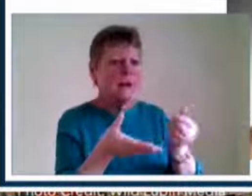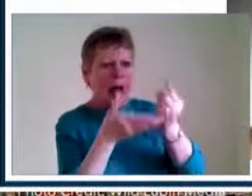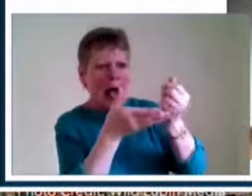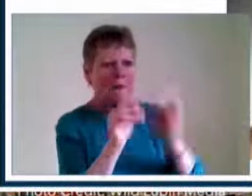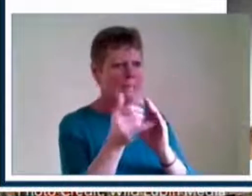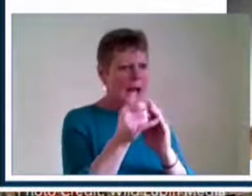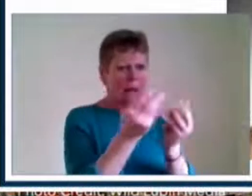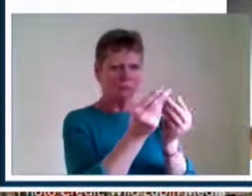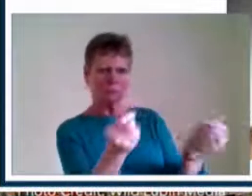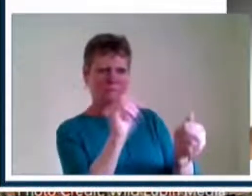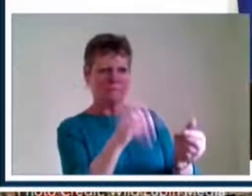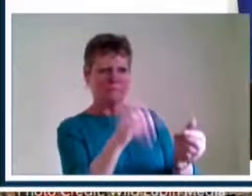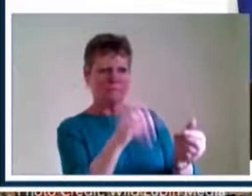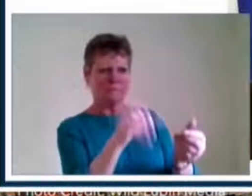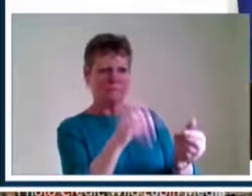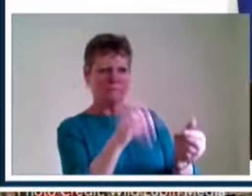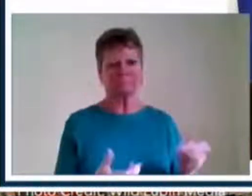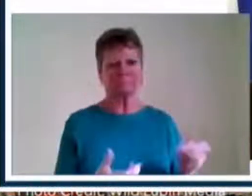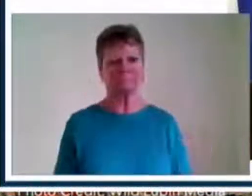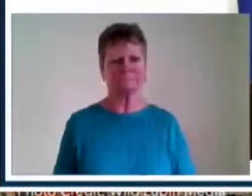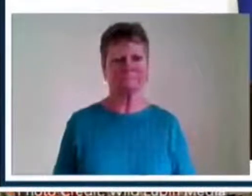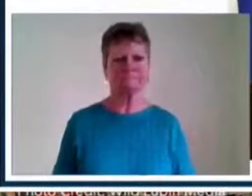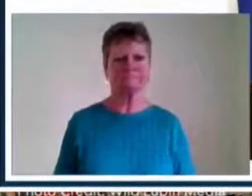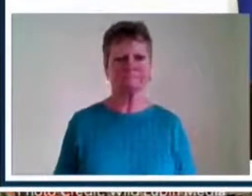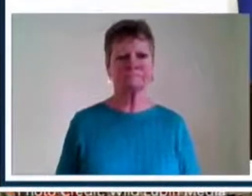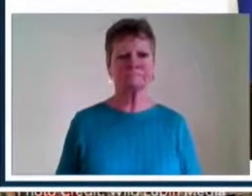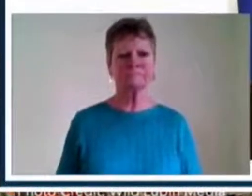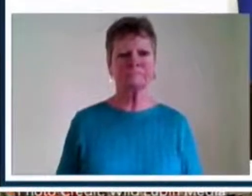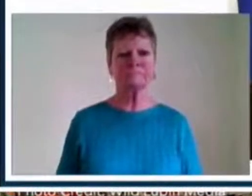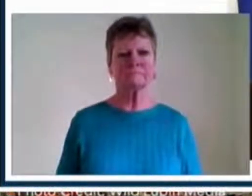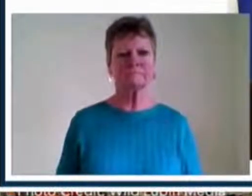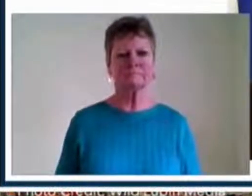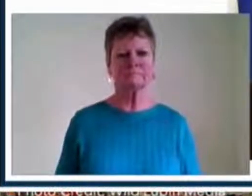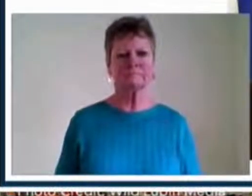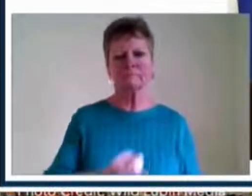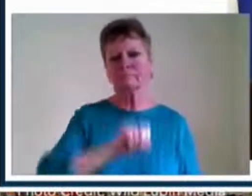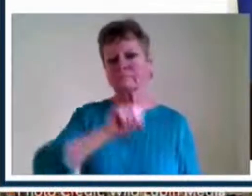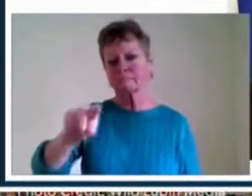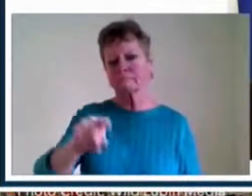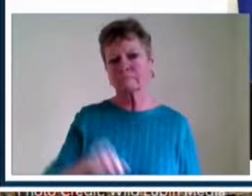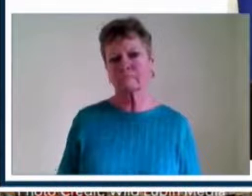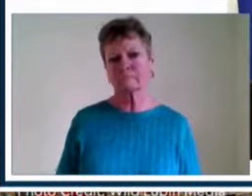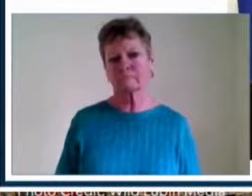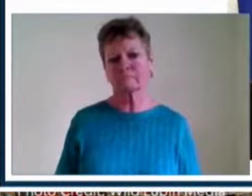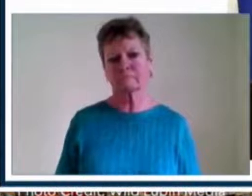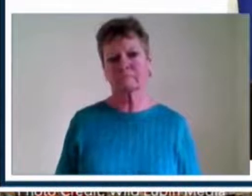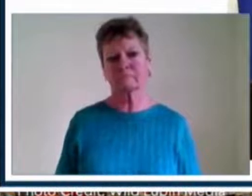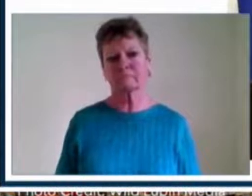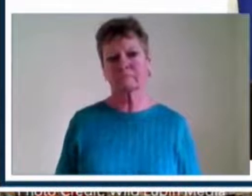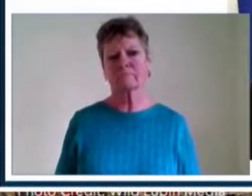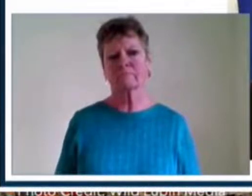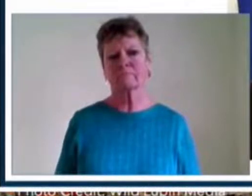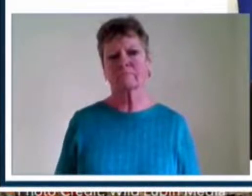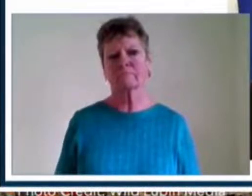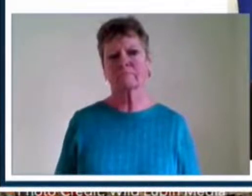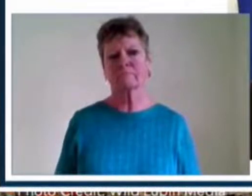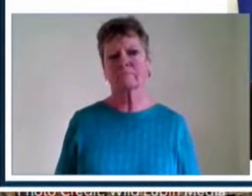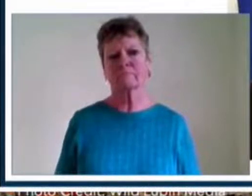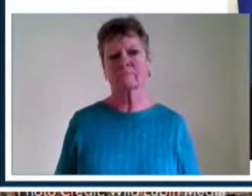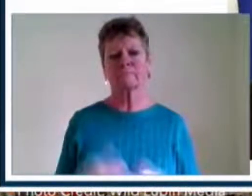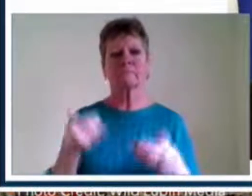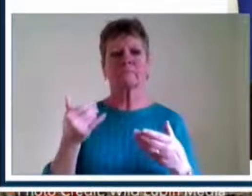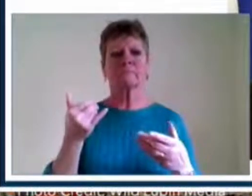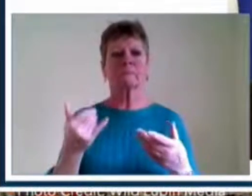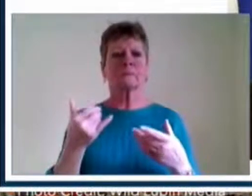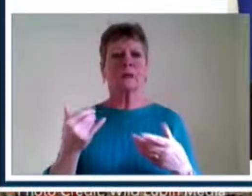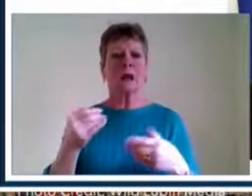solutions. Do you have a follow-up, Adrian? Yes, I wanted to know where we are at in the Omicron wave in